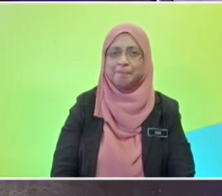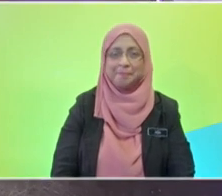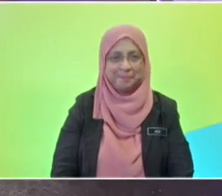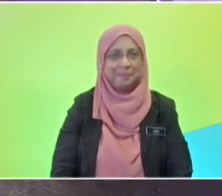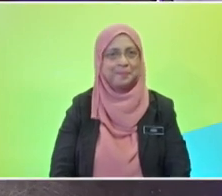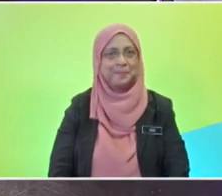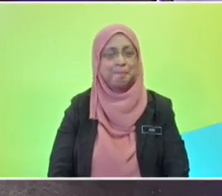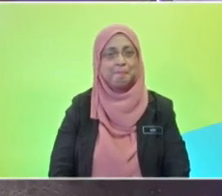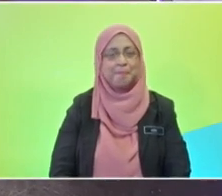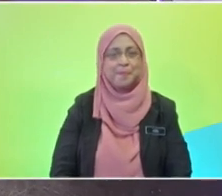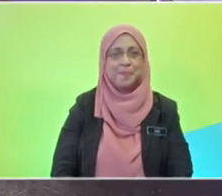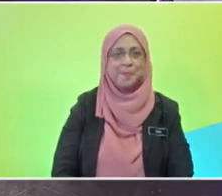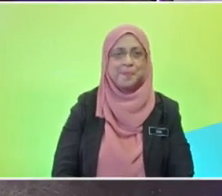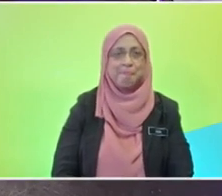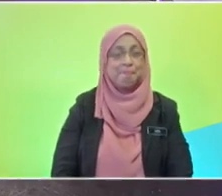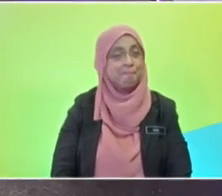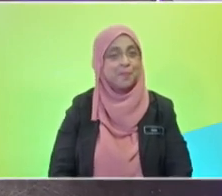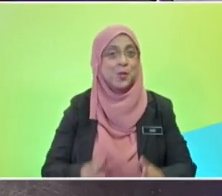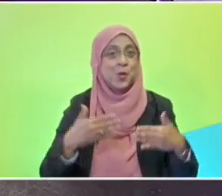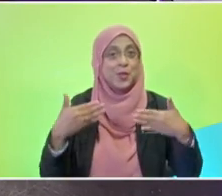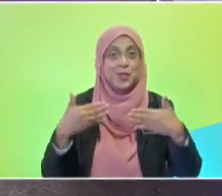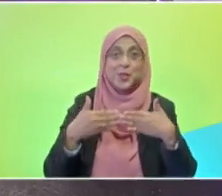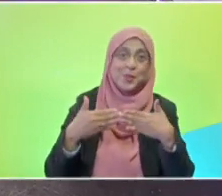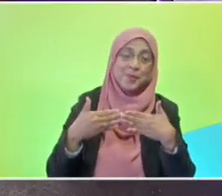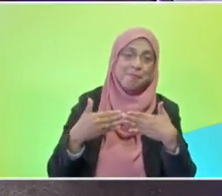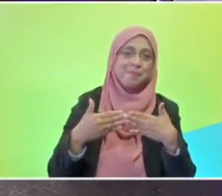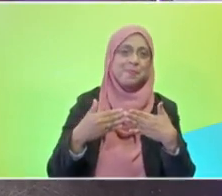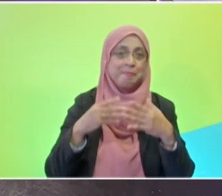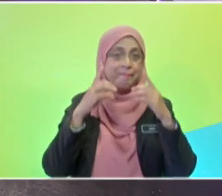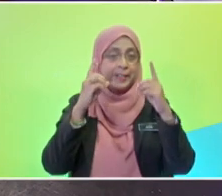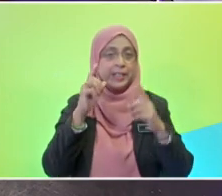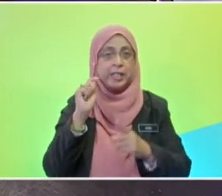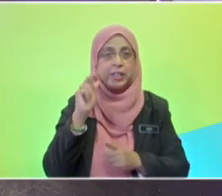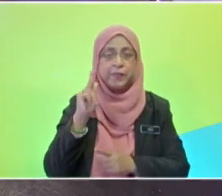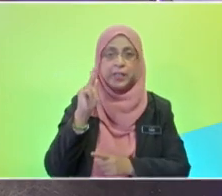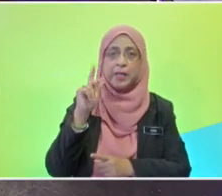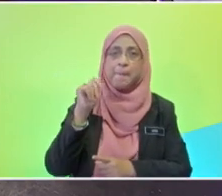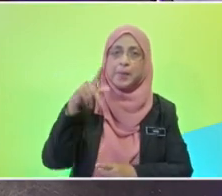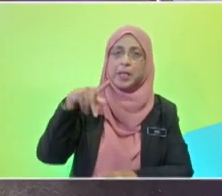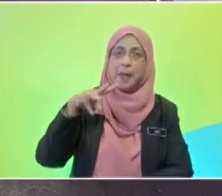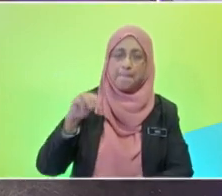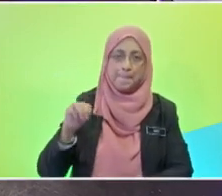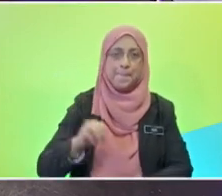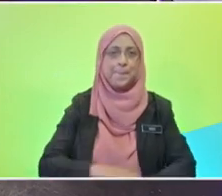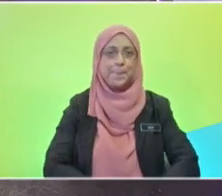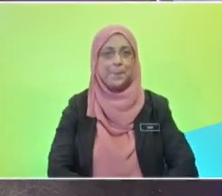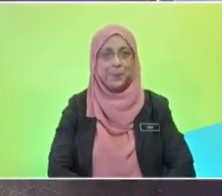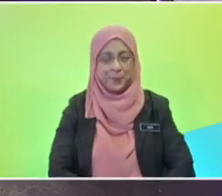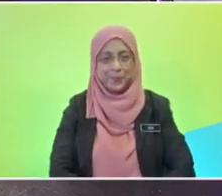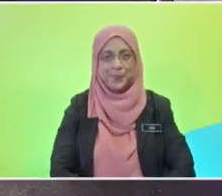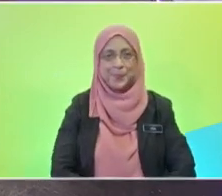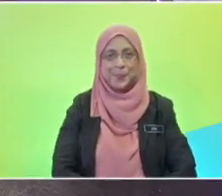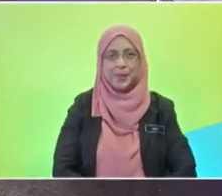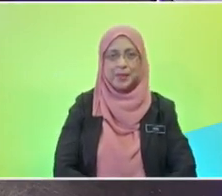short break? Sure, Chris. Okay, friends, don't go anywhere. We'll be right back only on Prasekolah, Didik TV, KPM. See you after